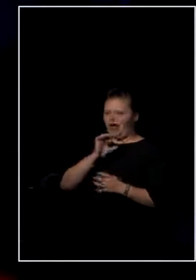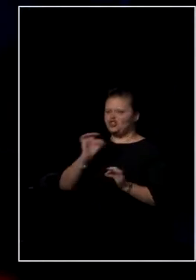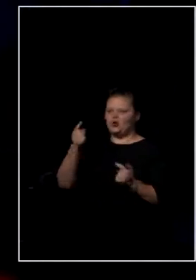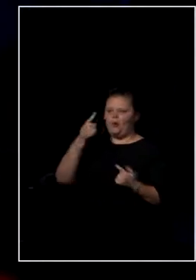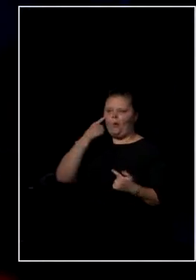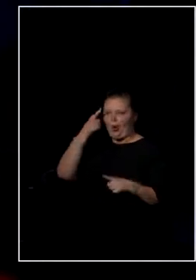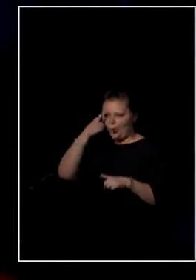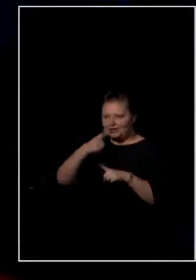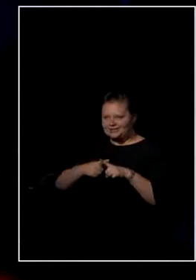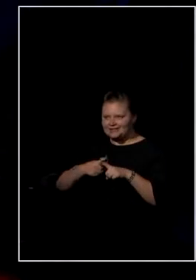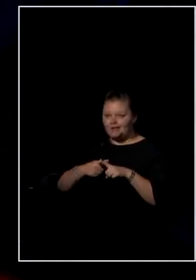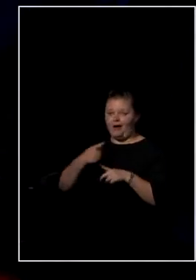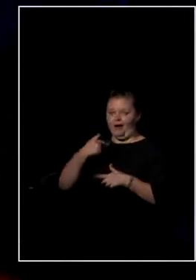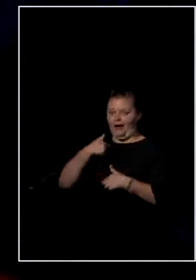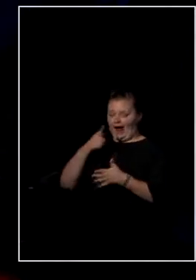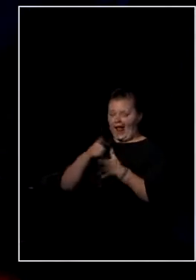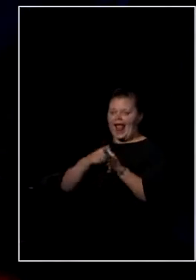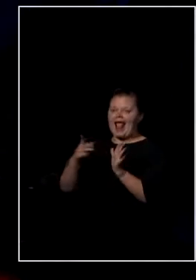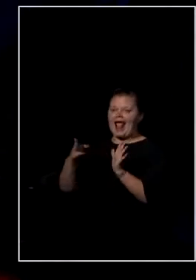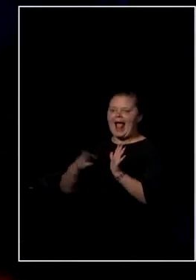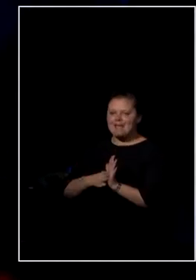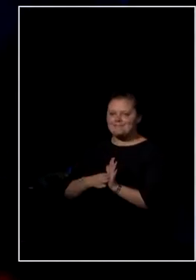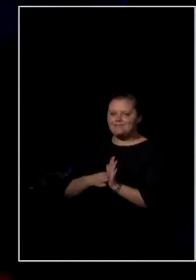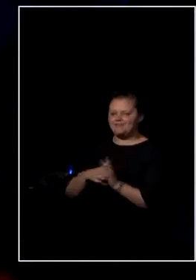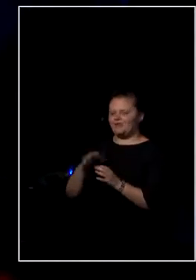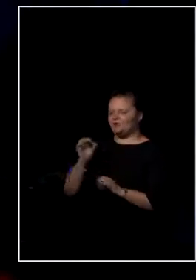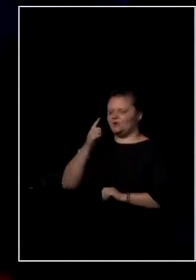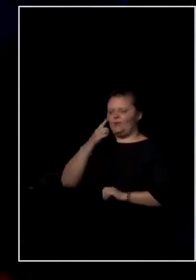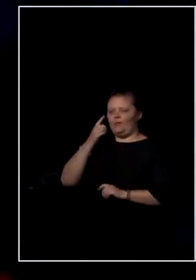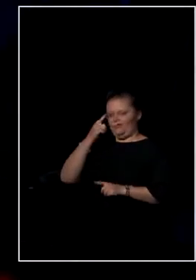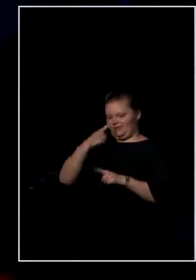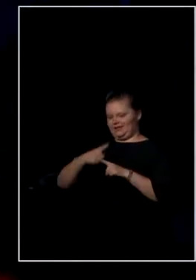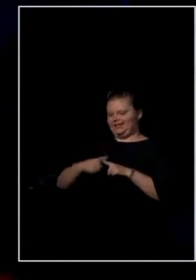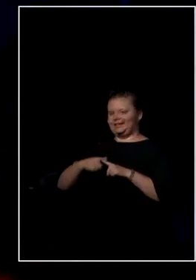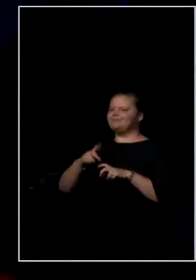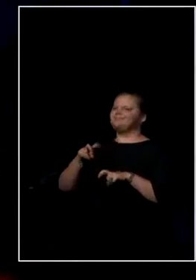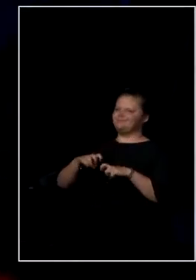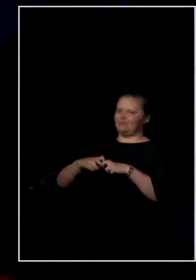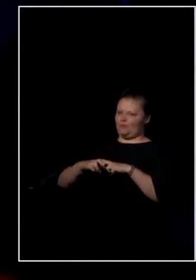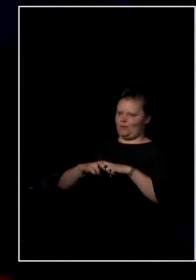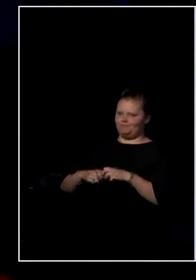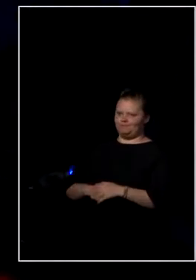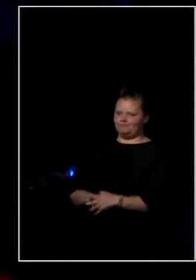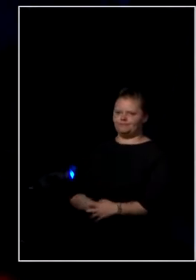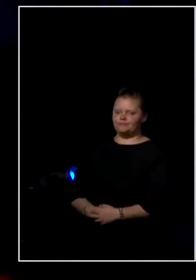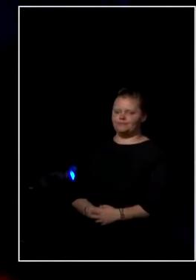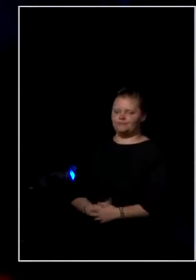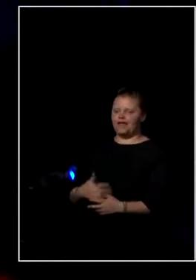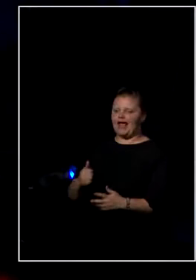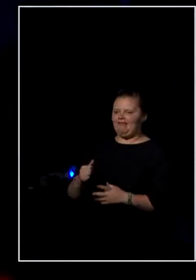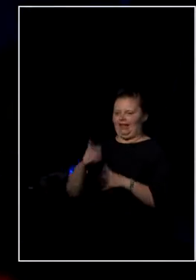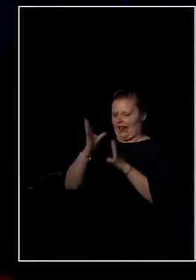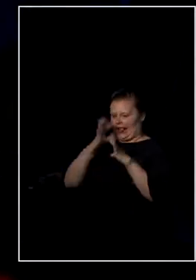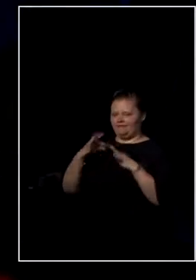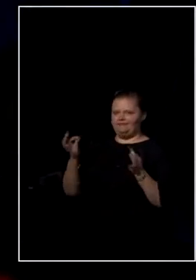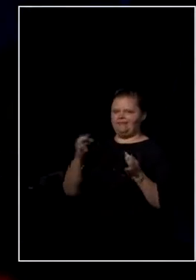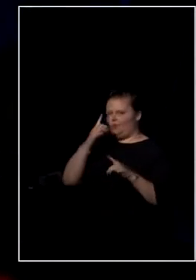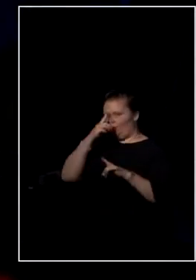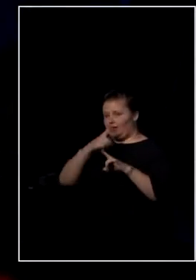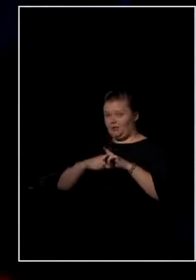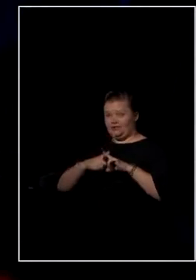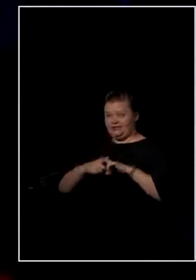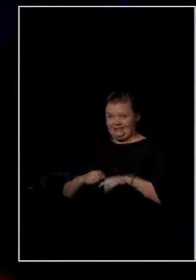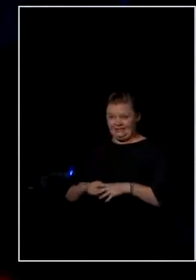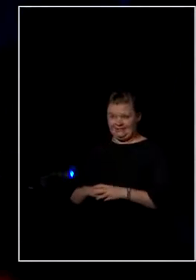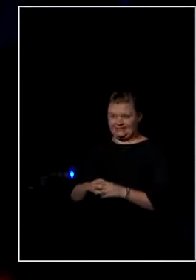don't look sick, but I am. Not looking sick is a problem. Having an invisible illness, as you've just talked about